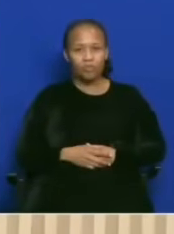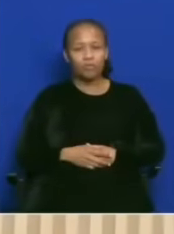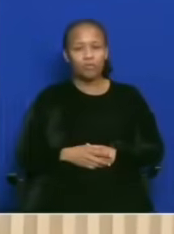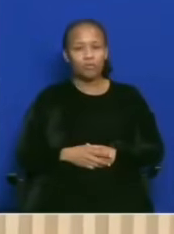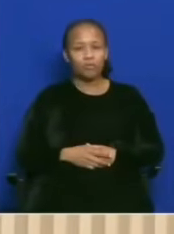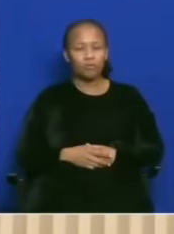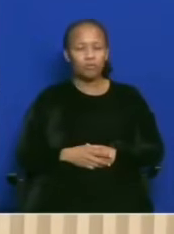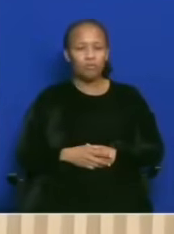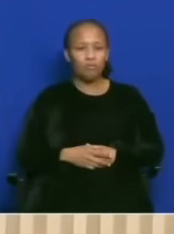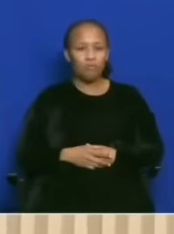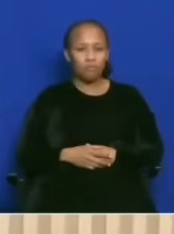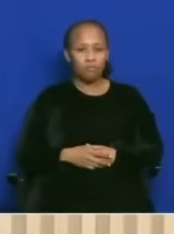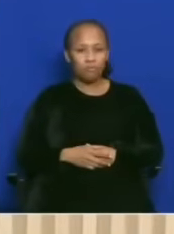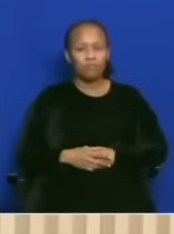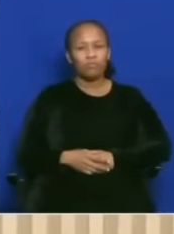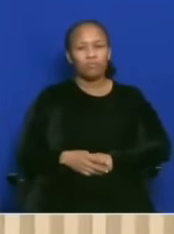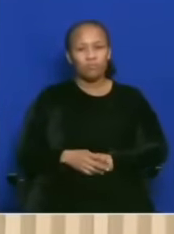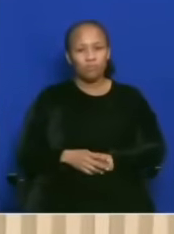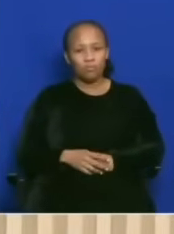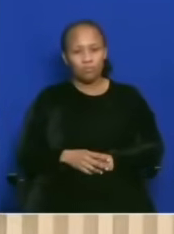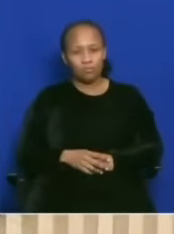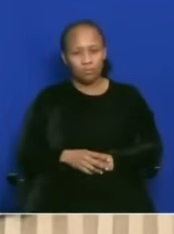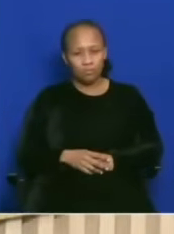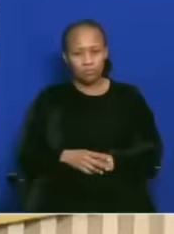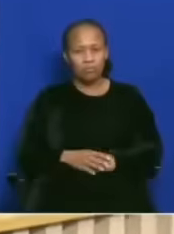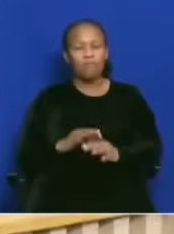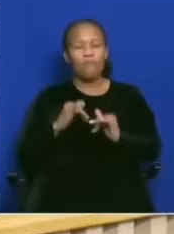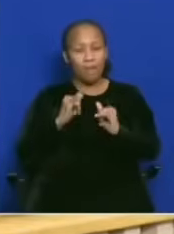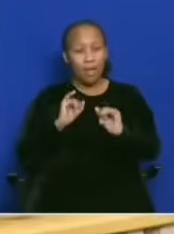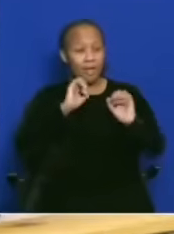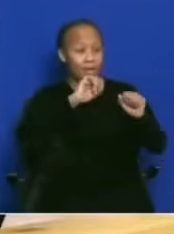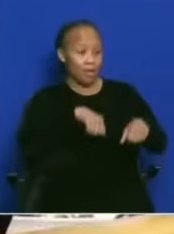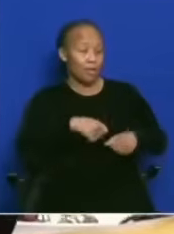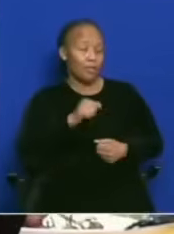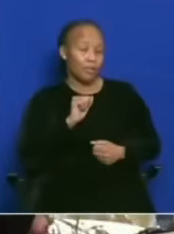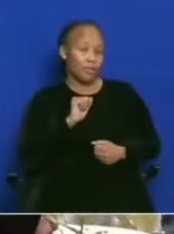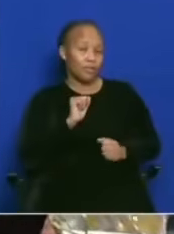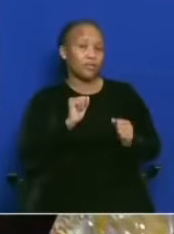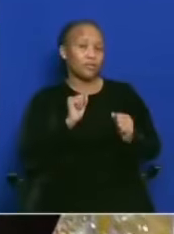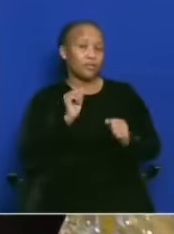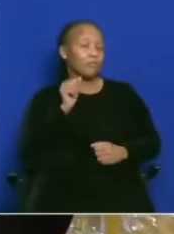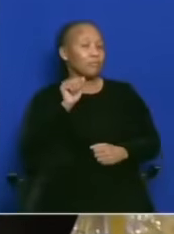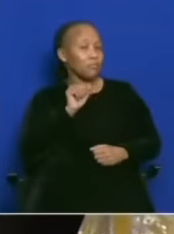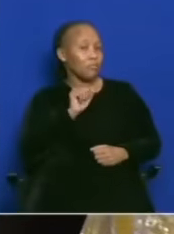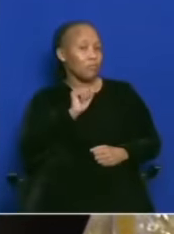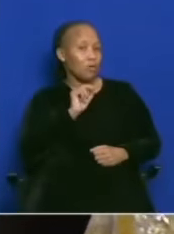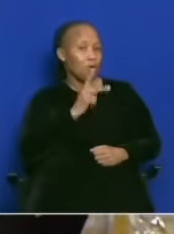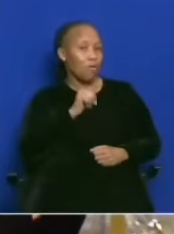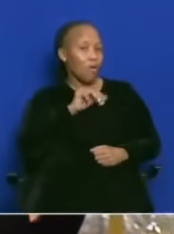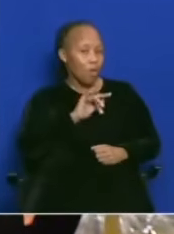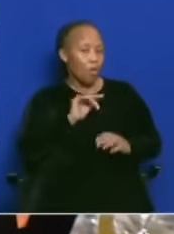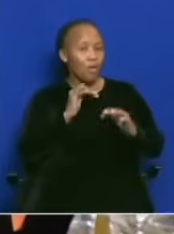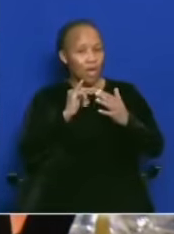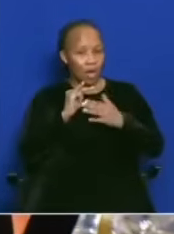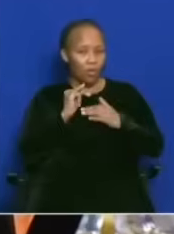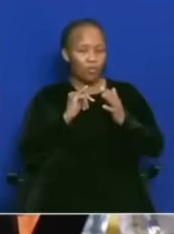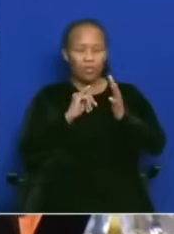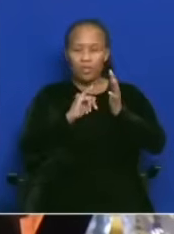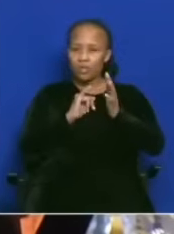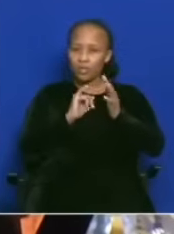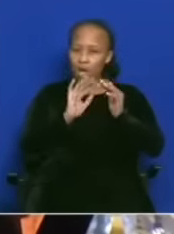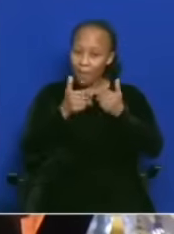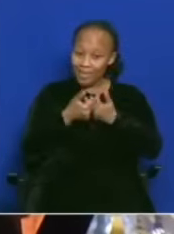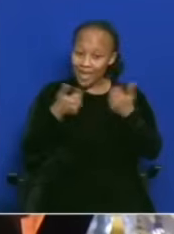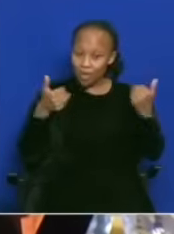look at these chats in isolation, each chat. So in context, and as we go through this, we'll see that there's more